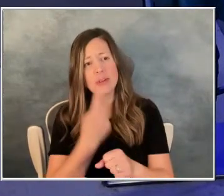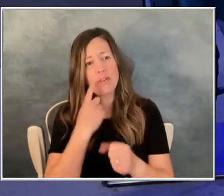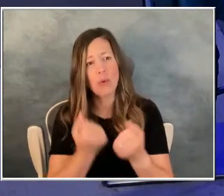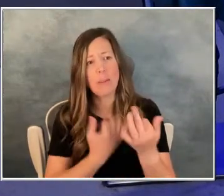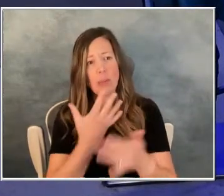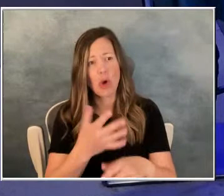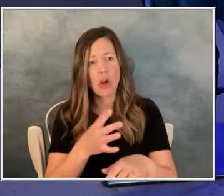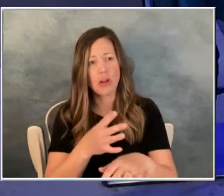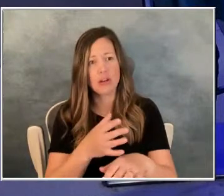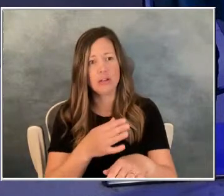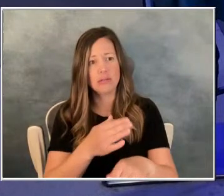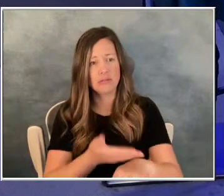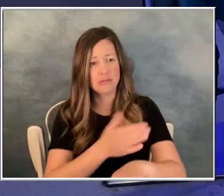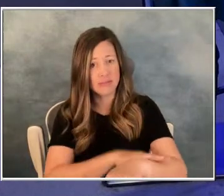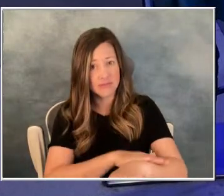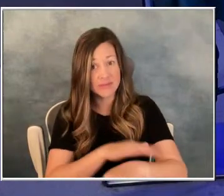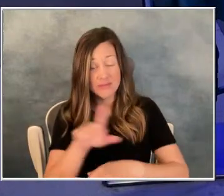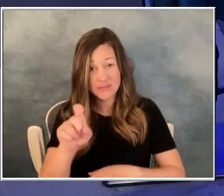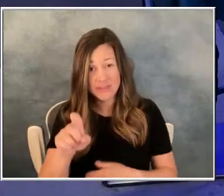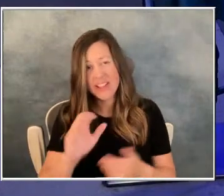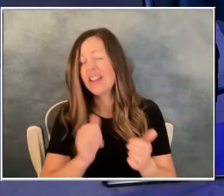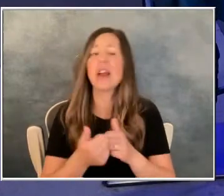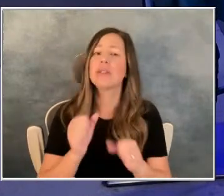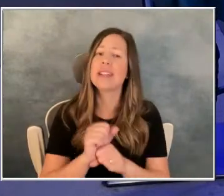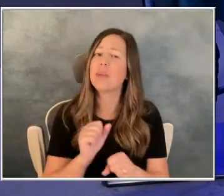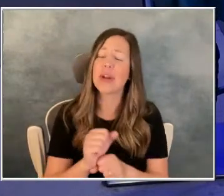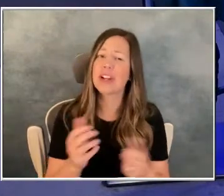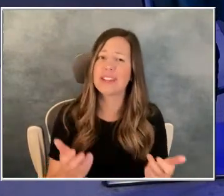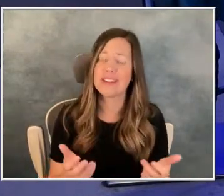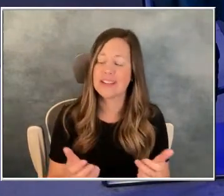them after a burn? Correct. How does that work? So